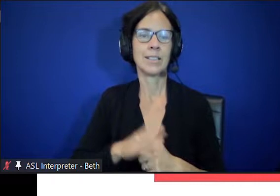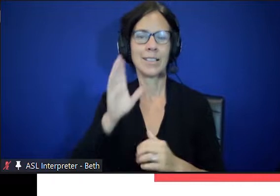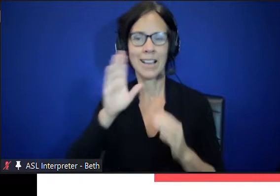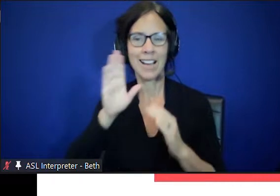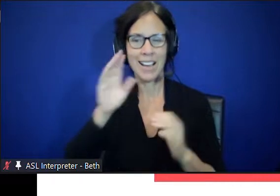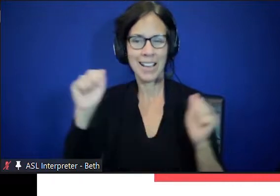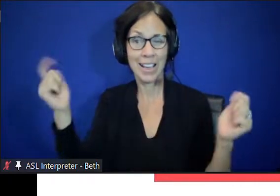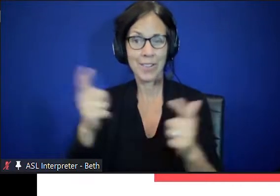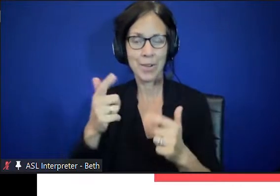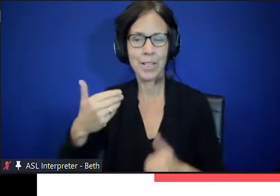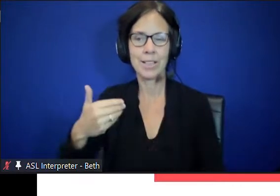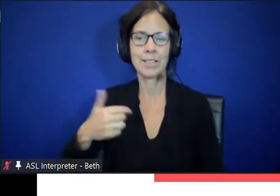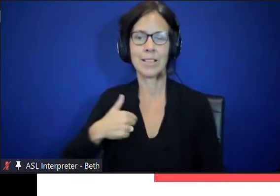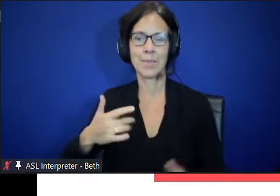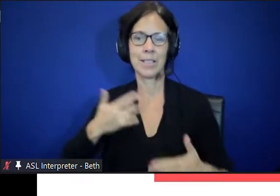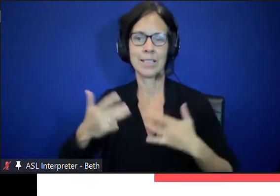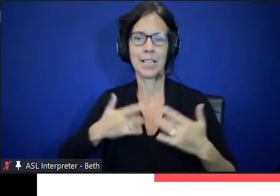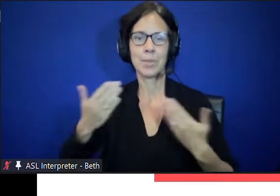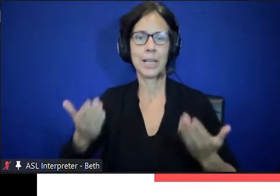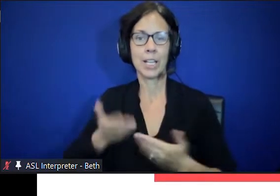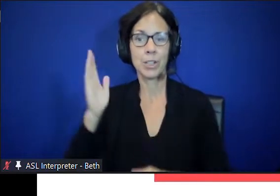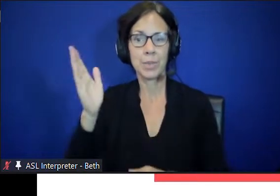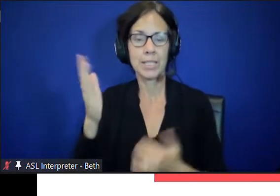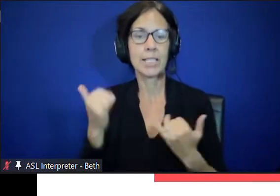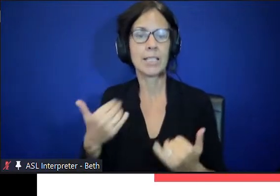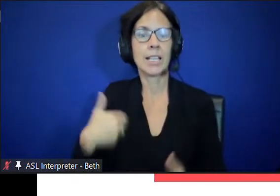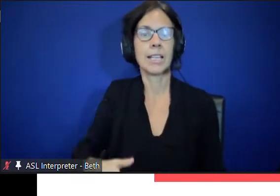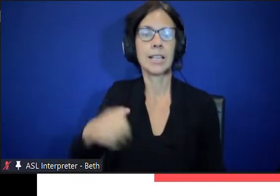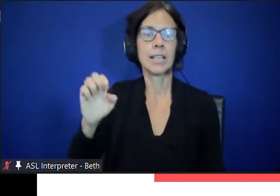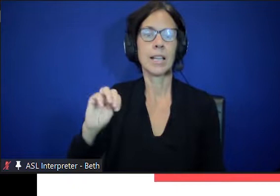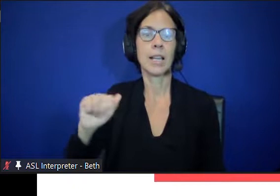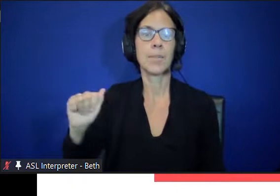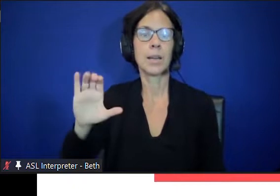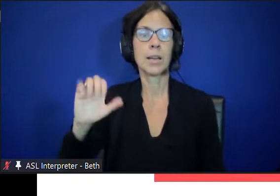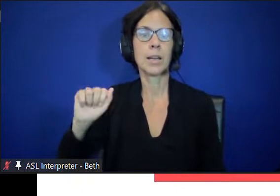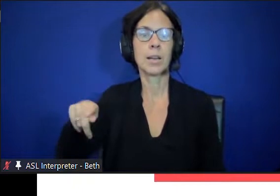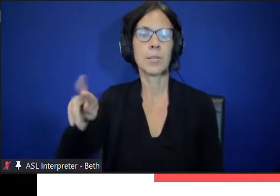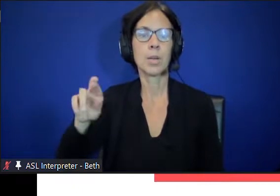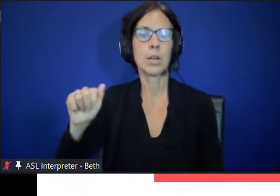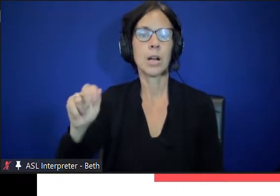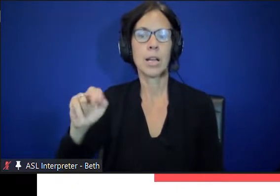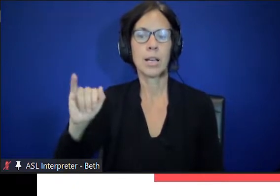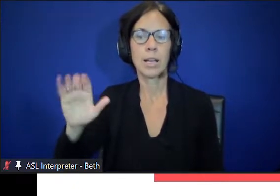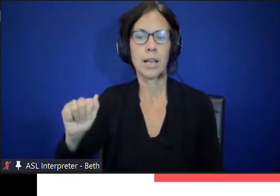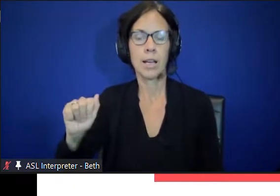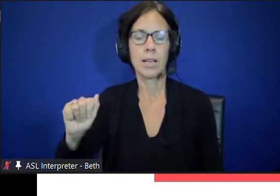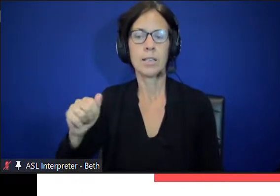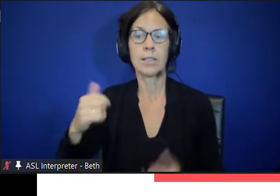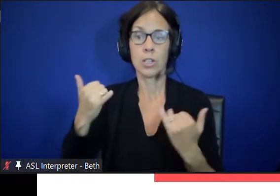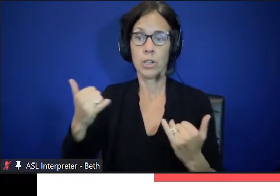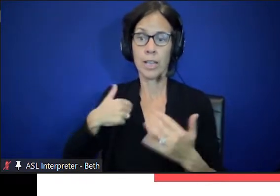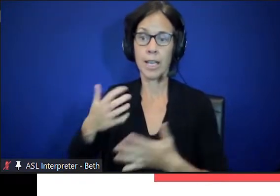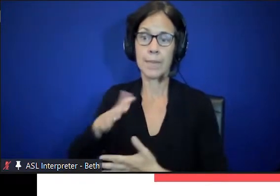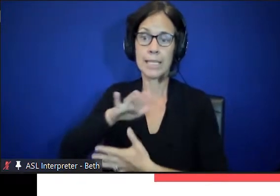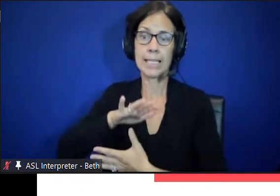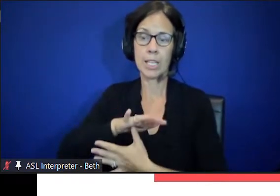Hi everyone, I'm excited to be able to present to you guys today. My name is Emma Capranica. I'm currently a